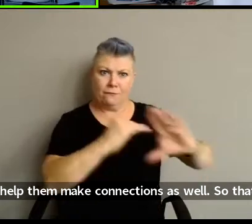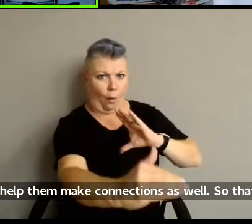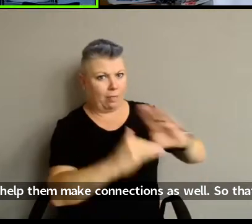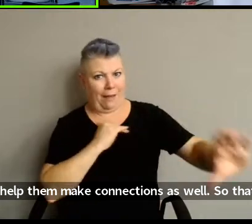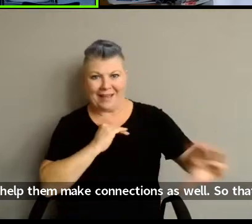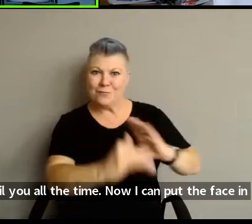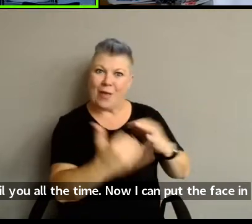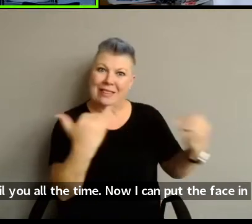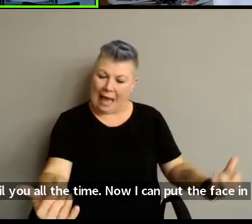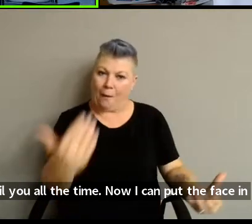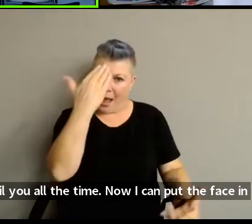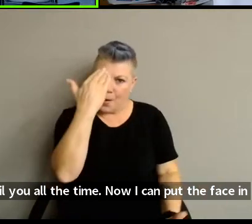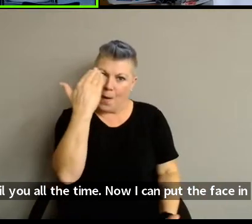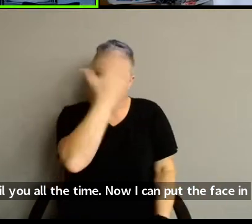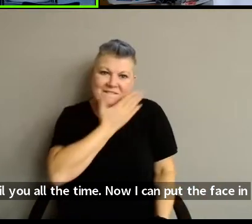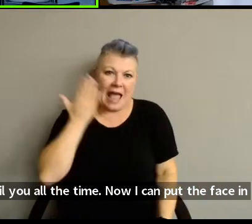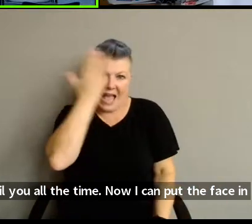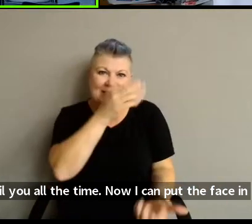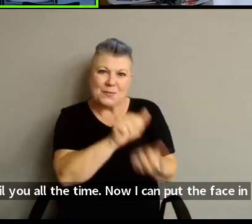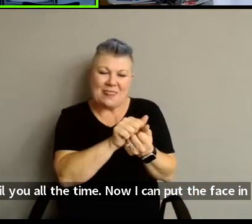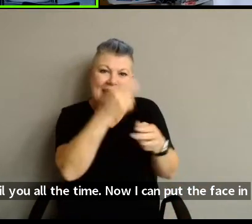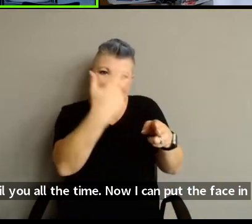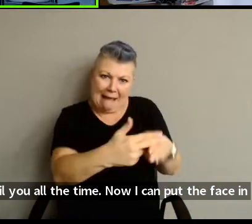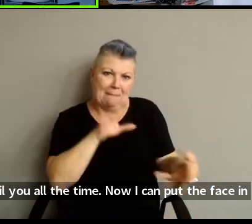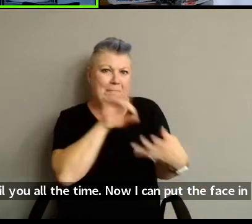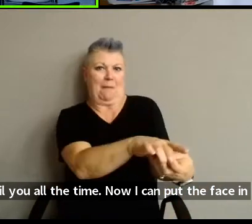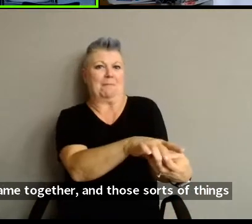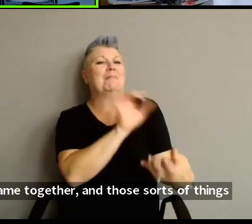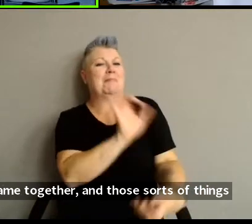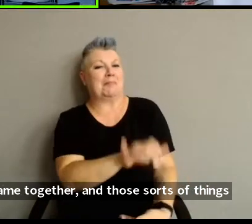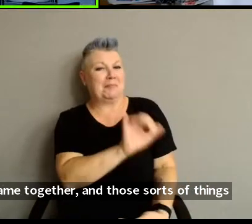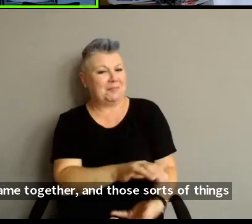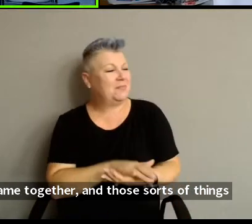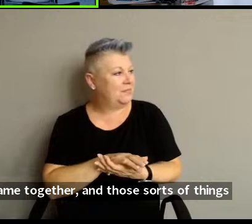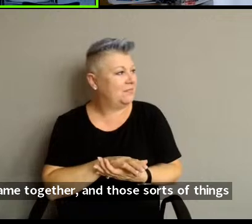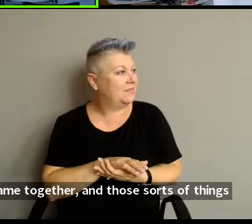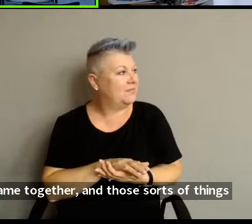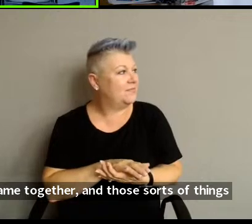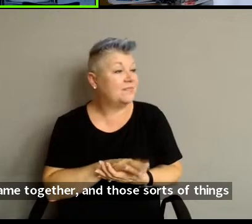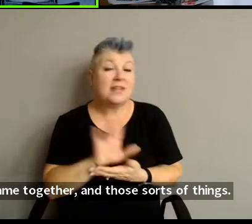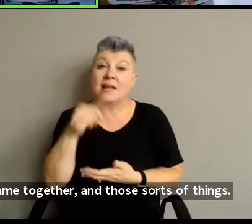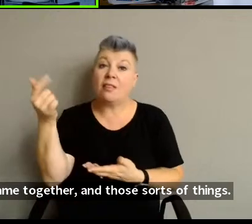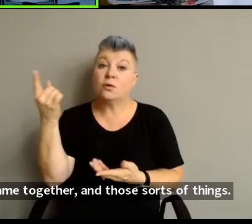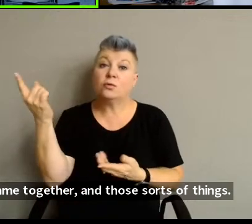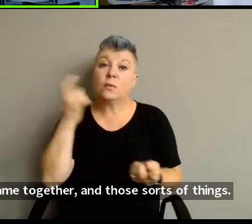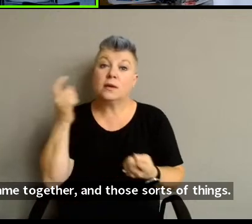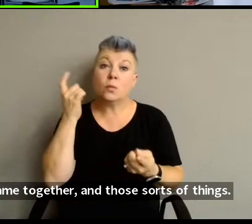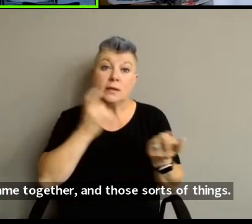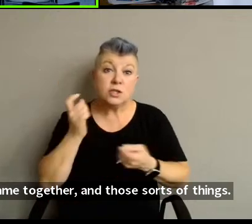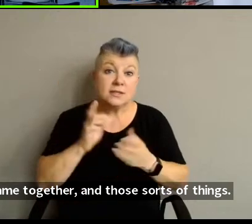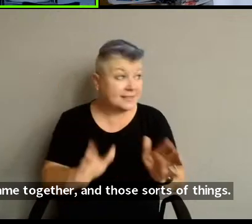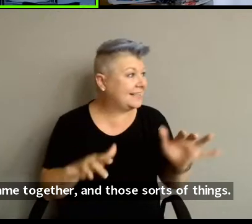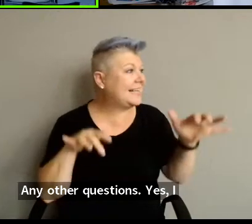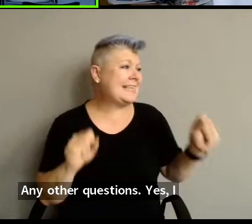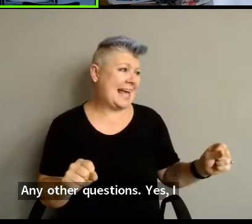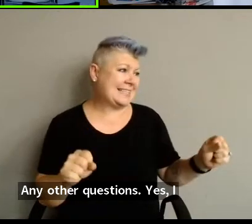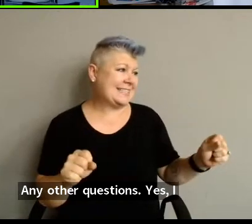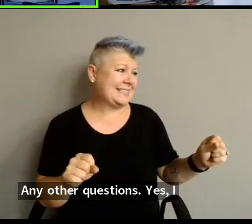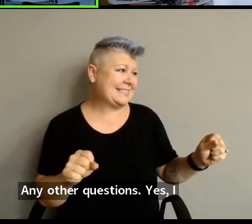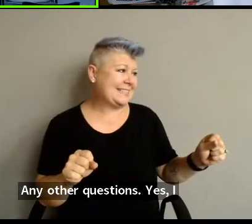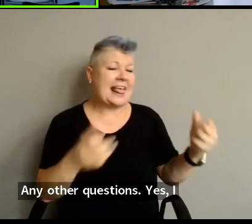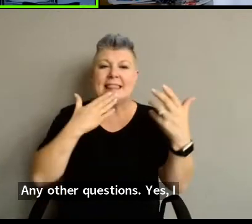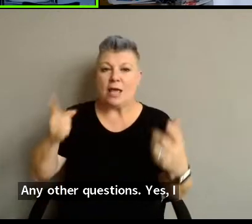of things. So that will continue. Yes. Perfect. Any other questions? Yes, I have one. Thank you for the presentation.